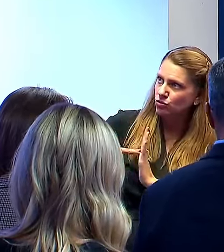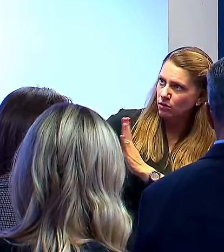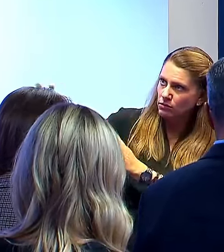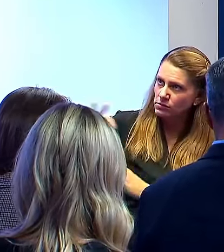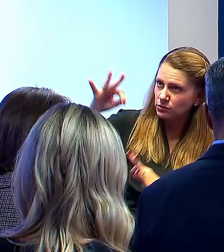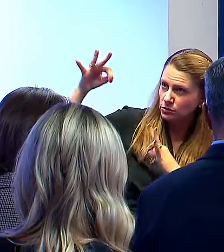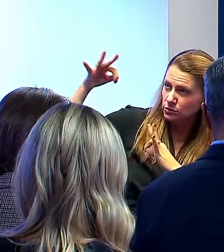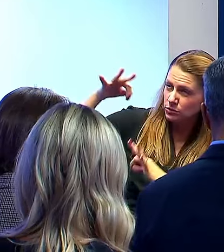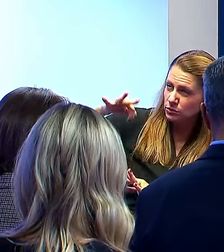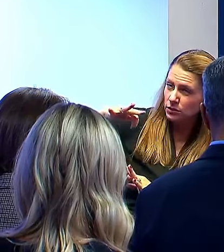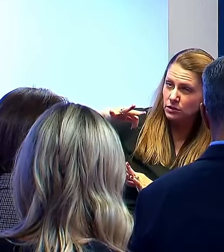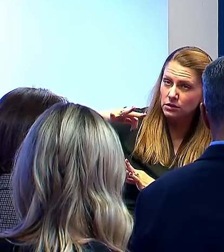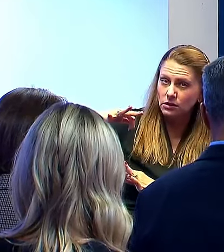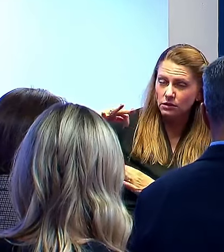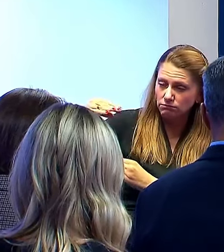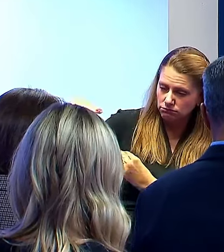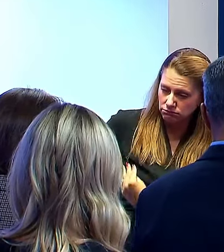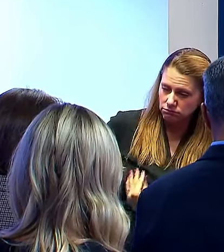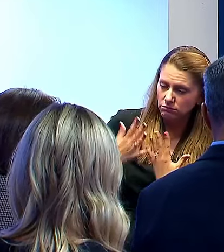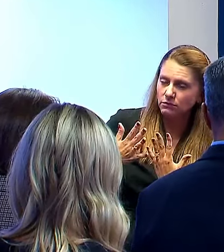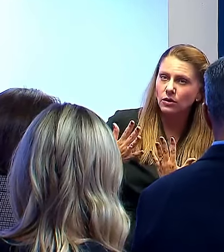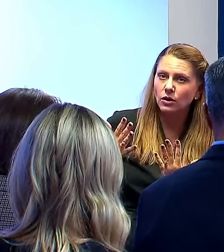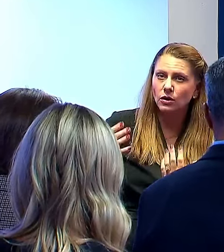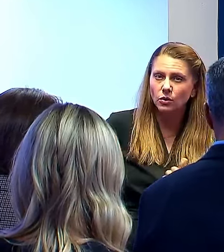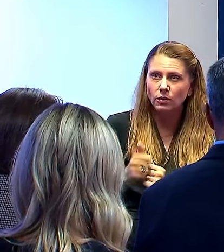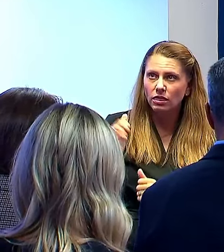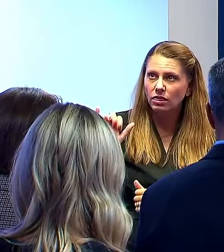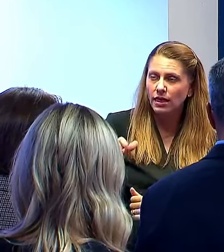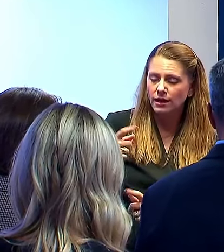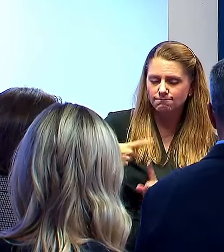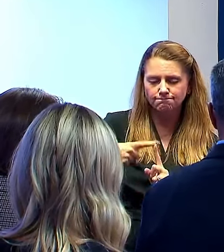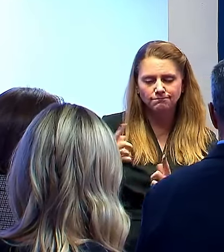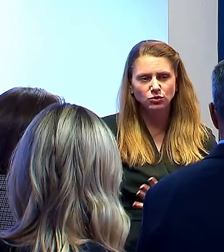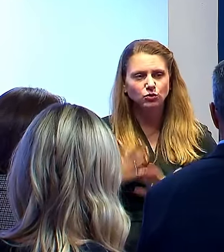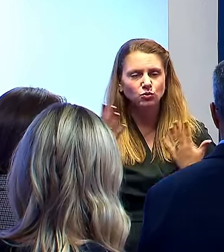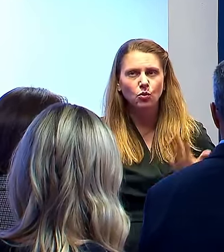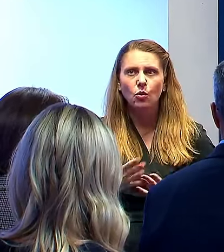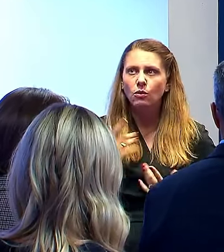presence with exceeding joy, to the only wise